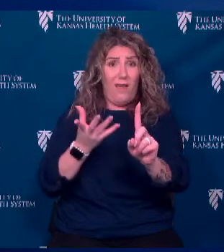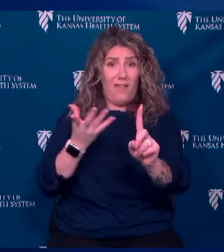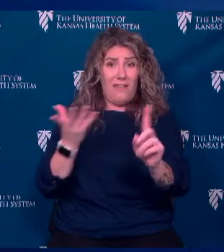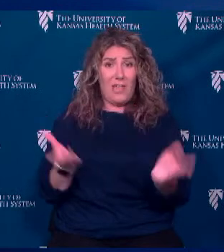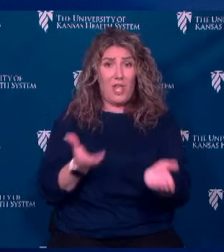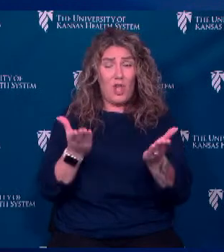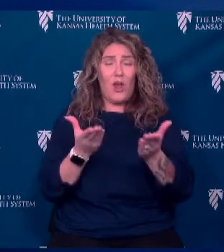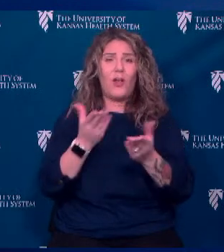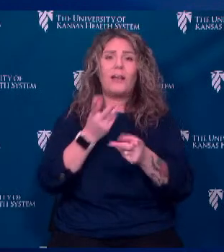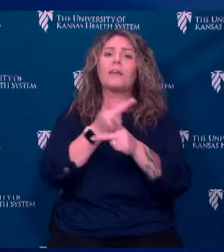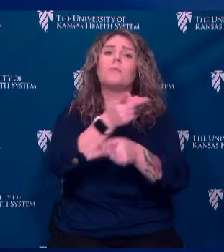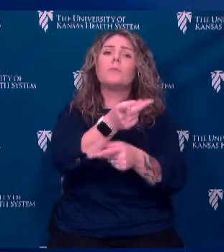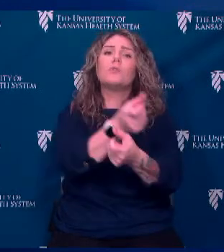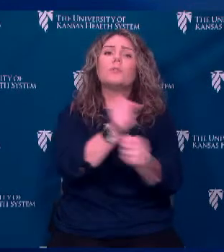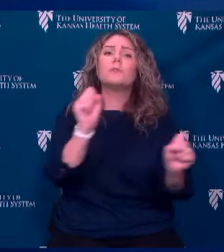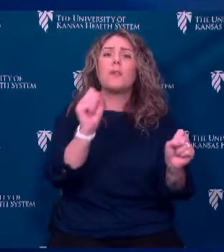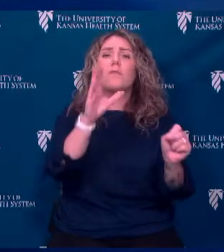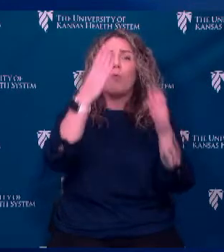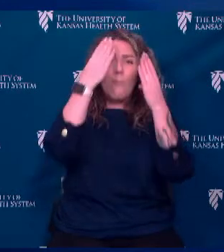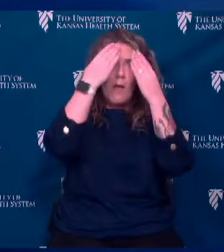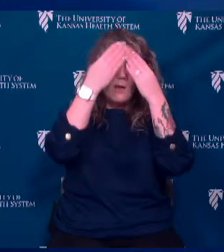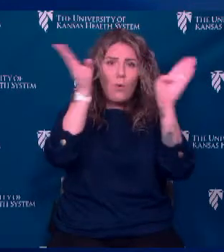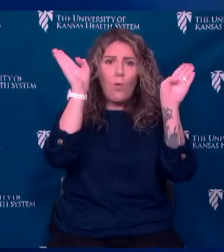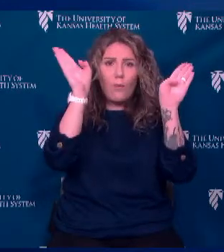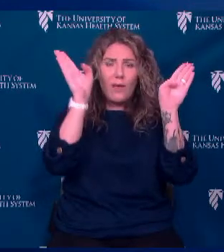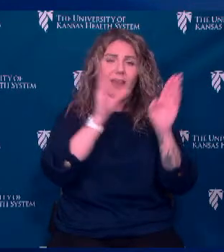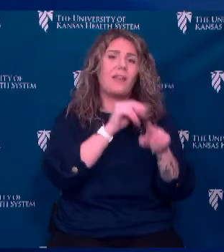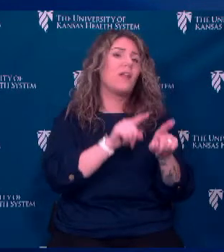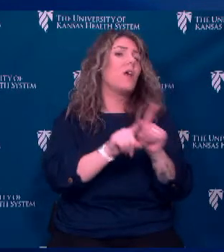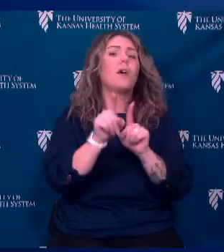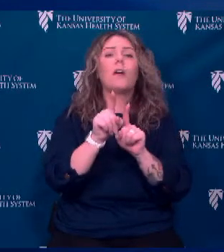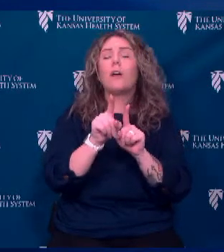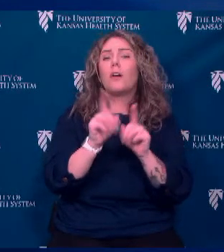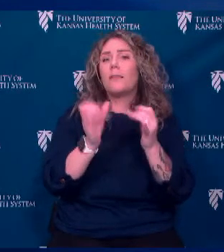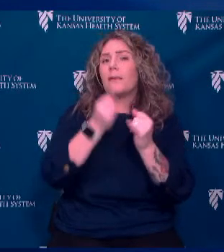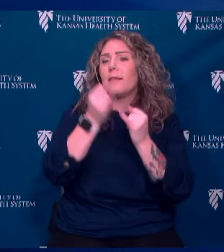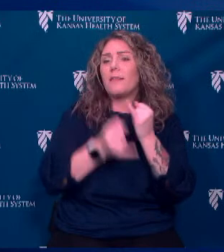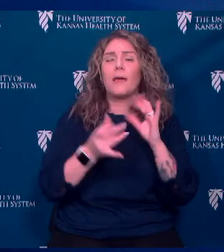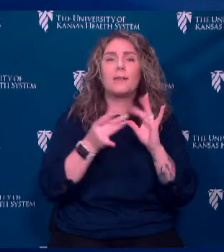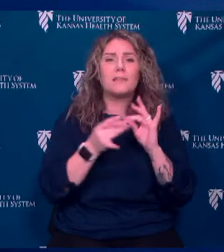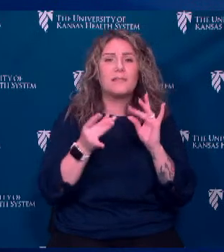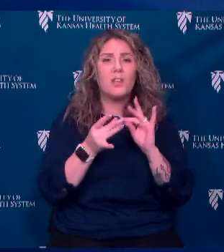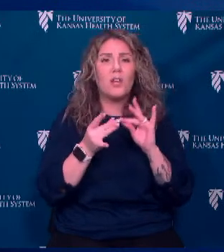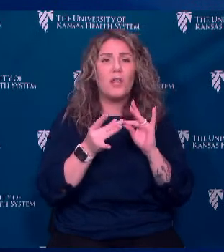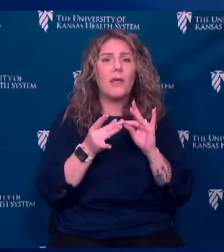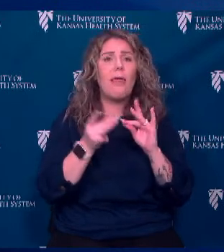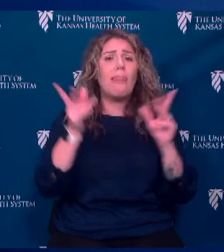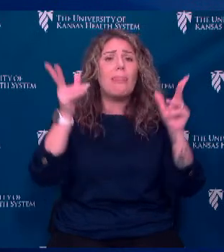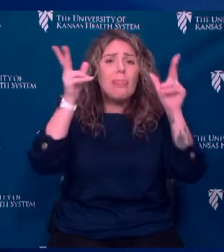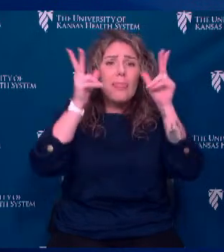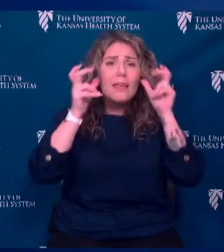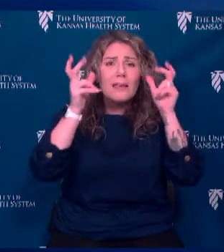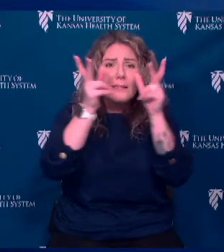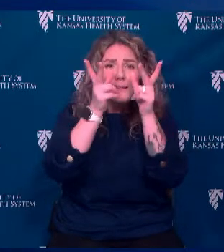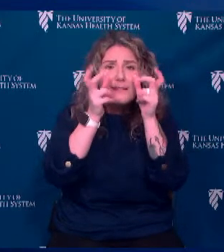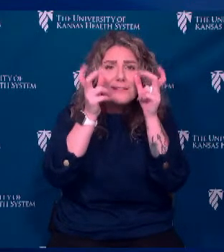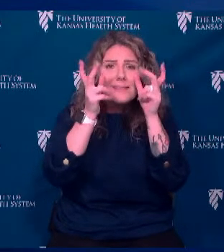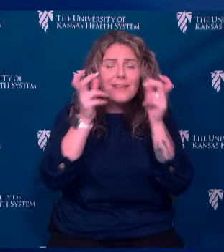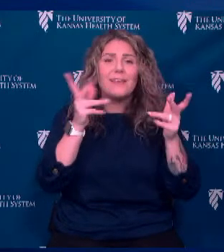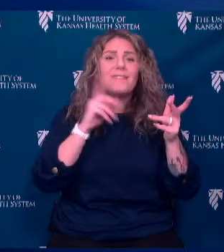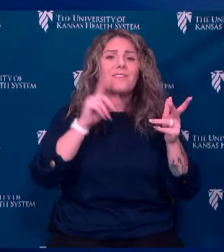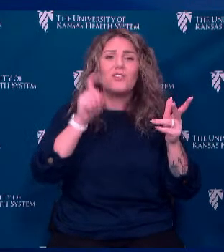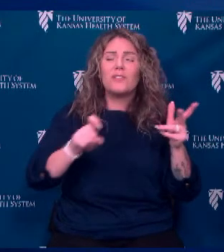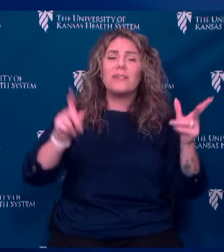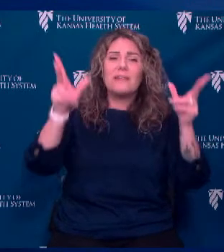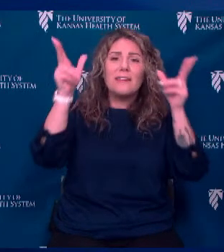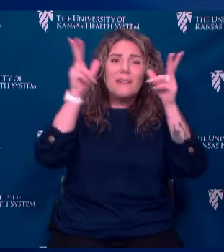So keep your mind open, but also, to the last comment, keep your ears open, because you've got to hear our pleas